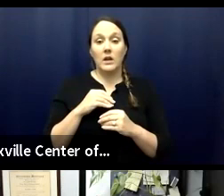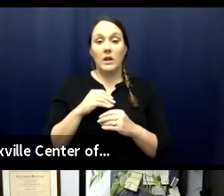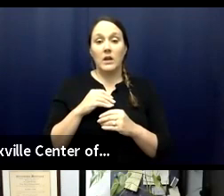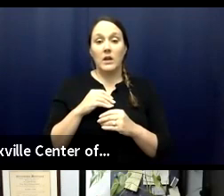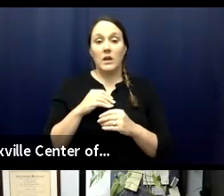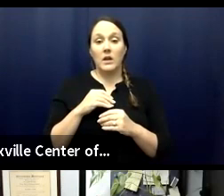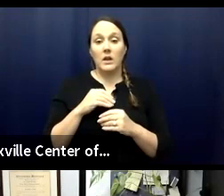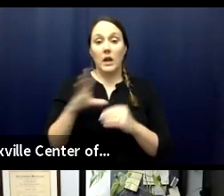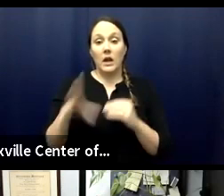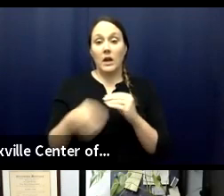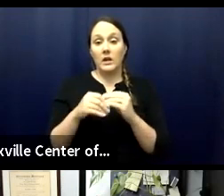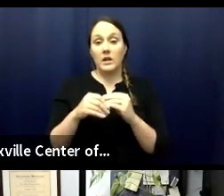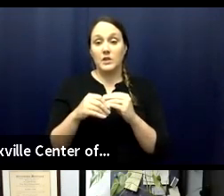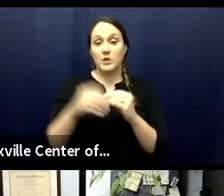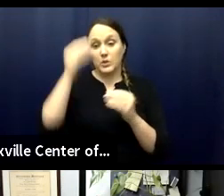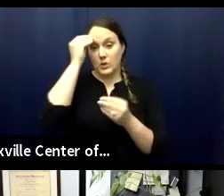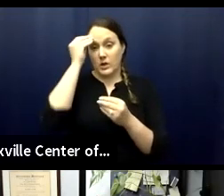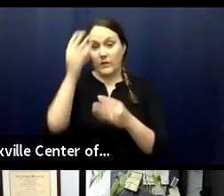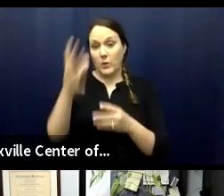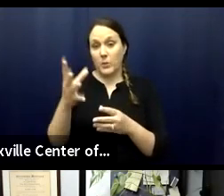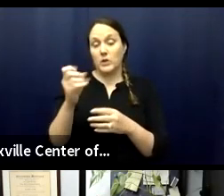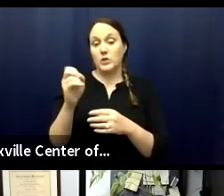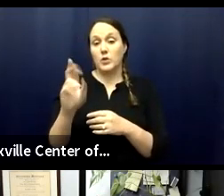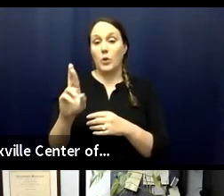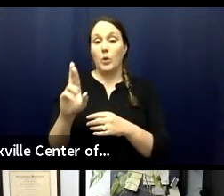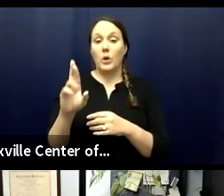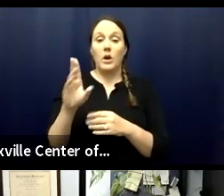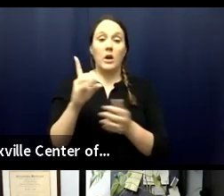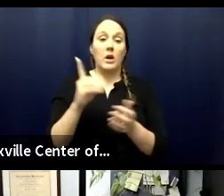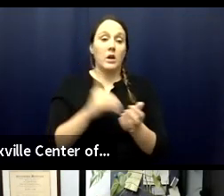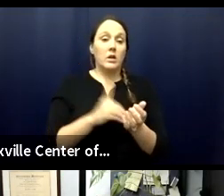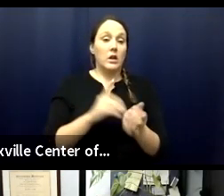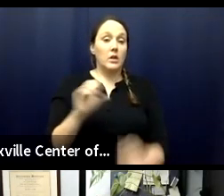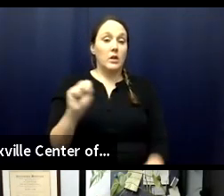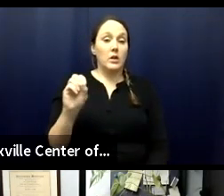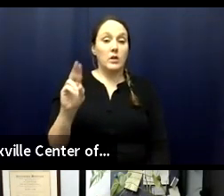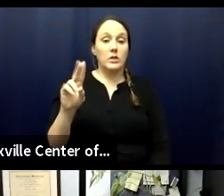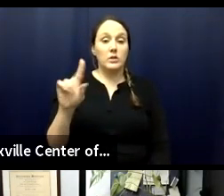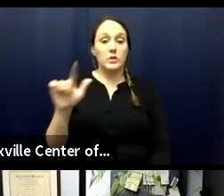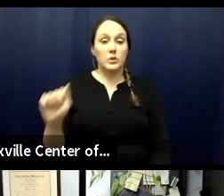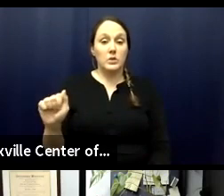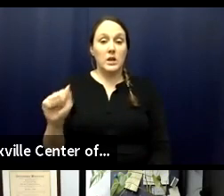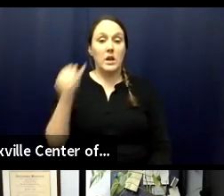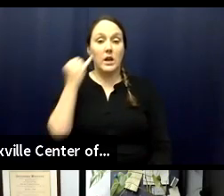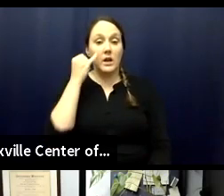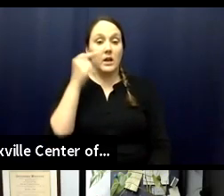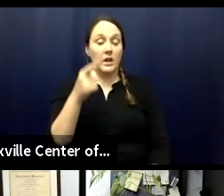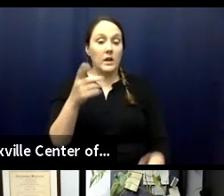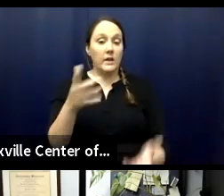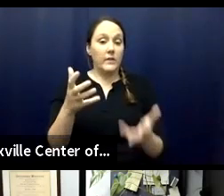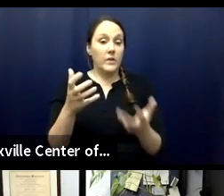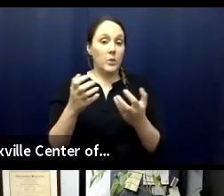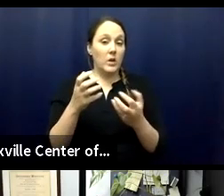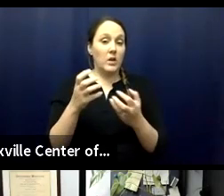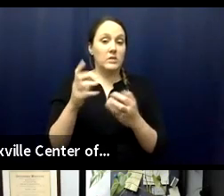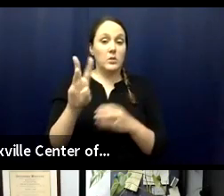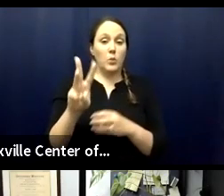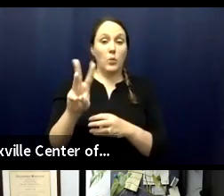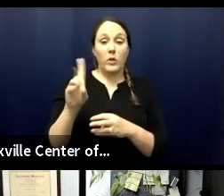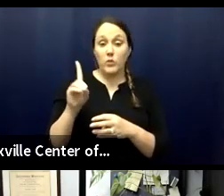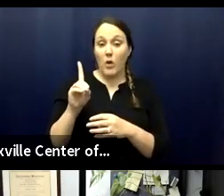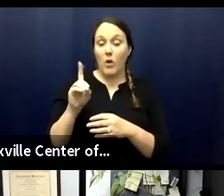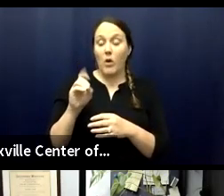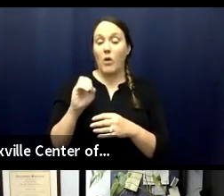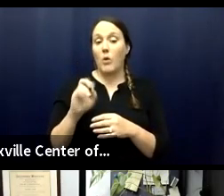any additional information, or Dr. Sousa, if you had a wish to either withdraw